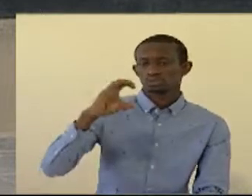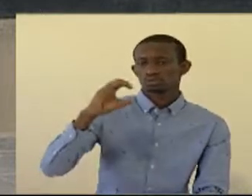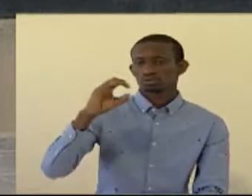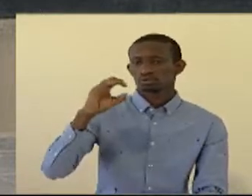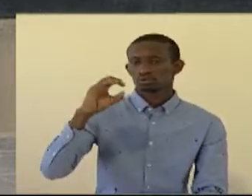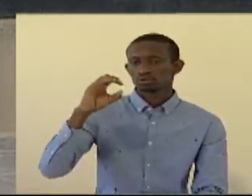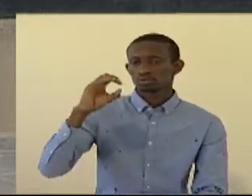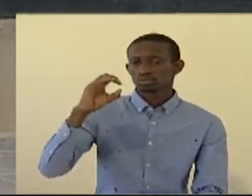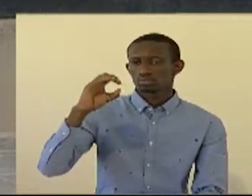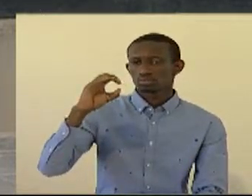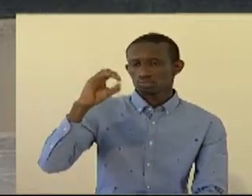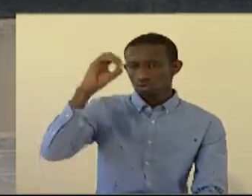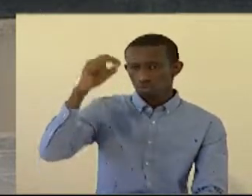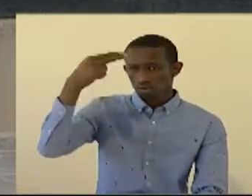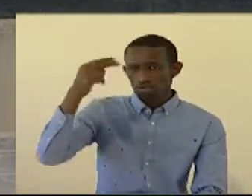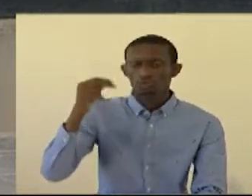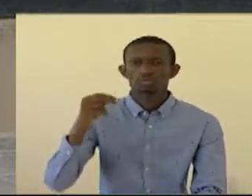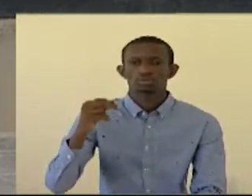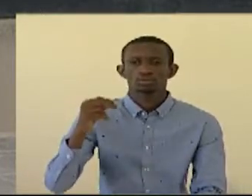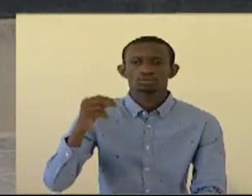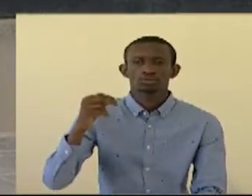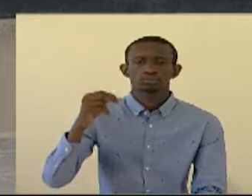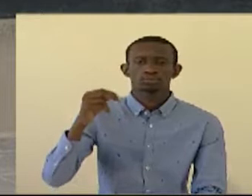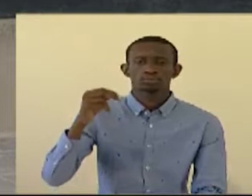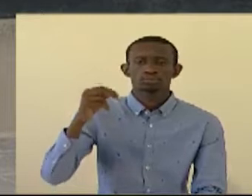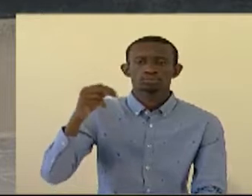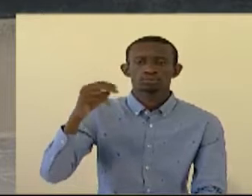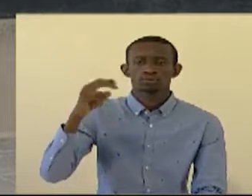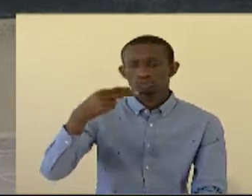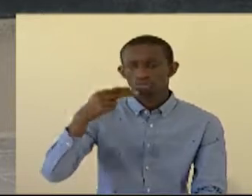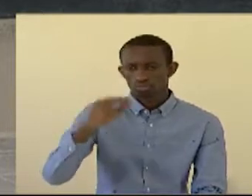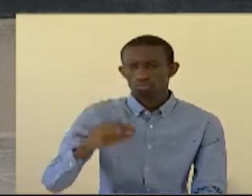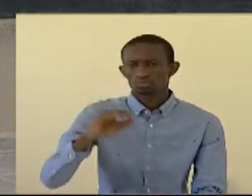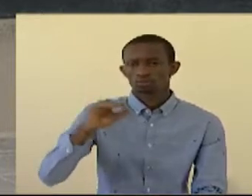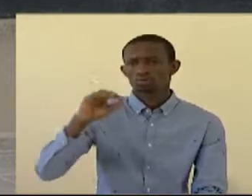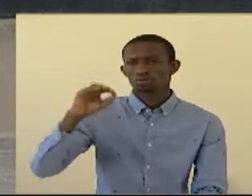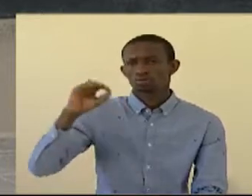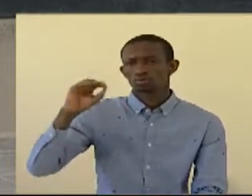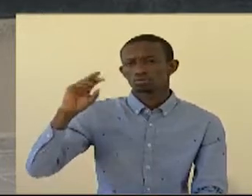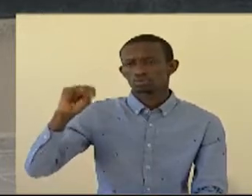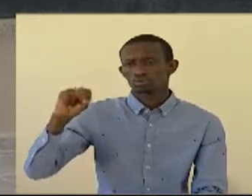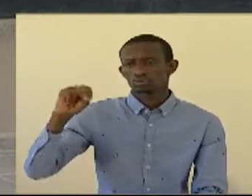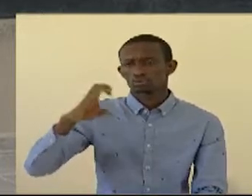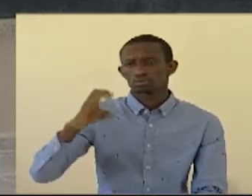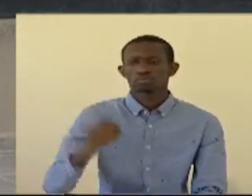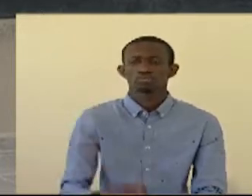CH3COH, hydrogen, Cn plus Cn negative.